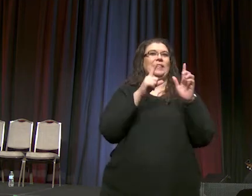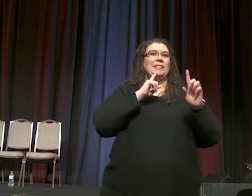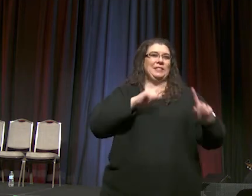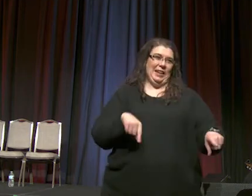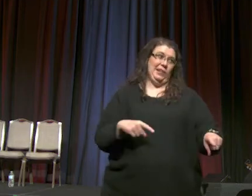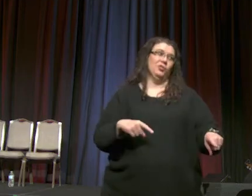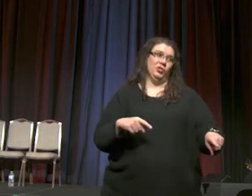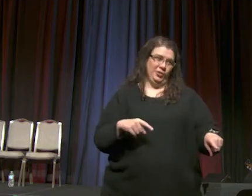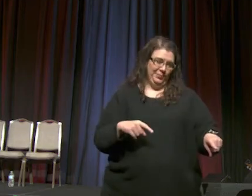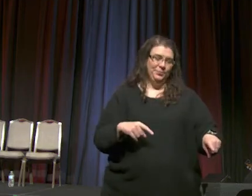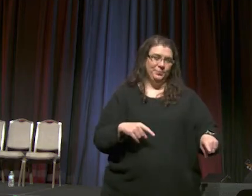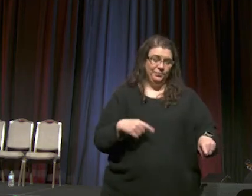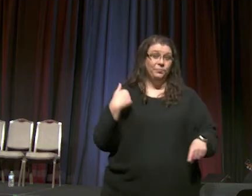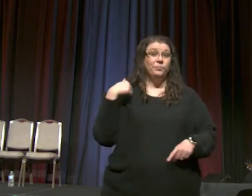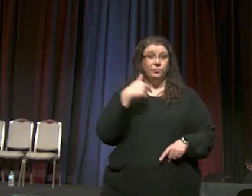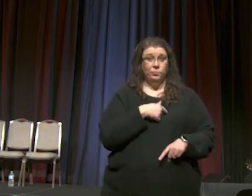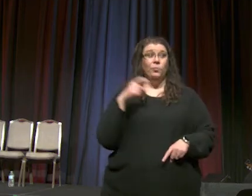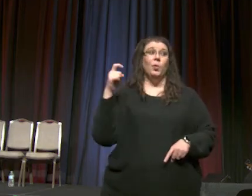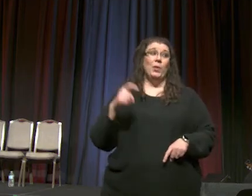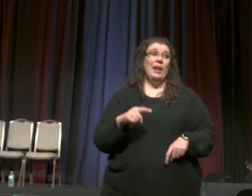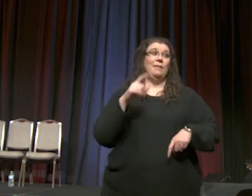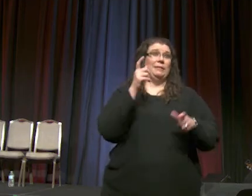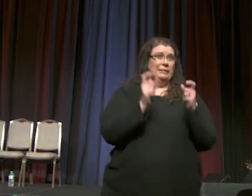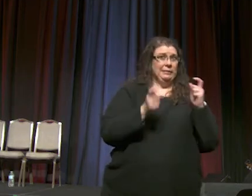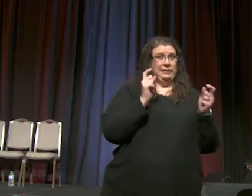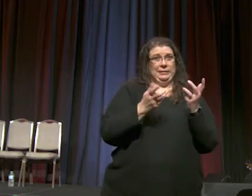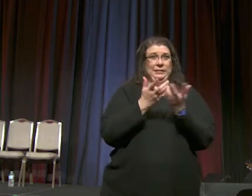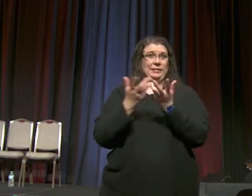answer. We do have to work with those